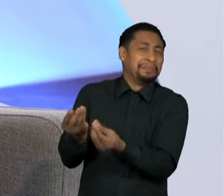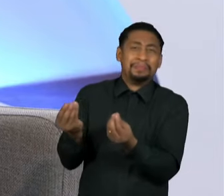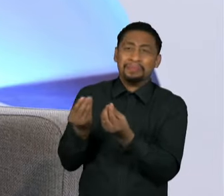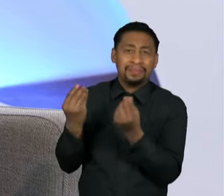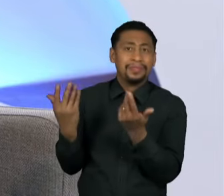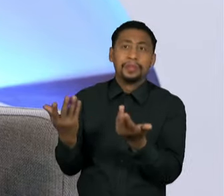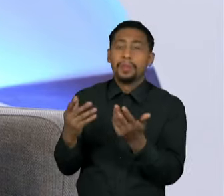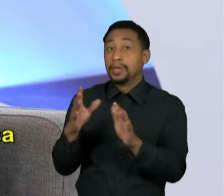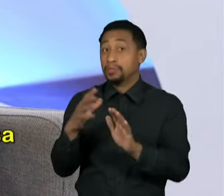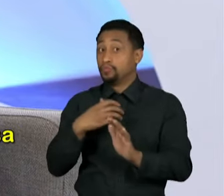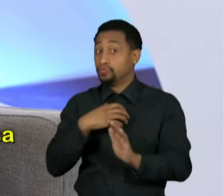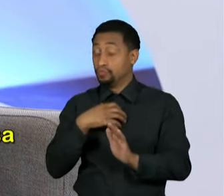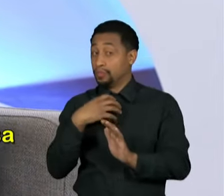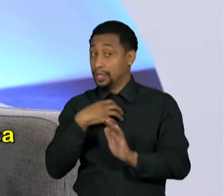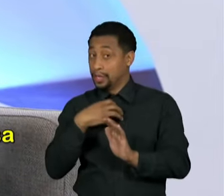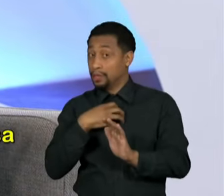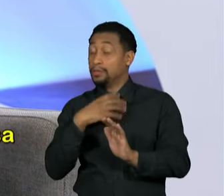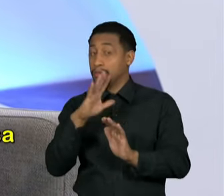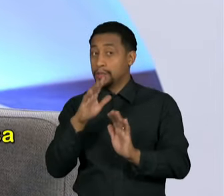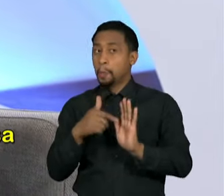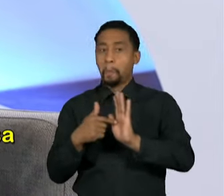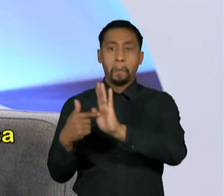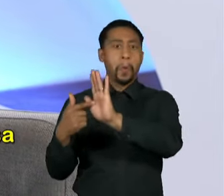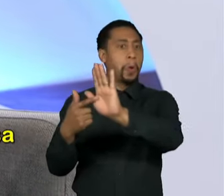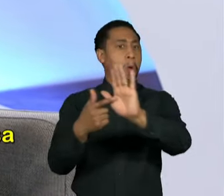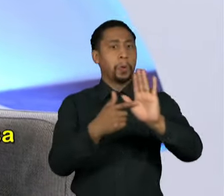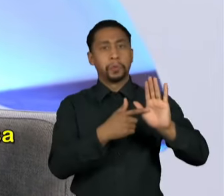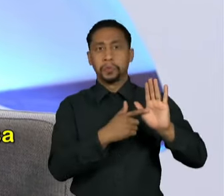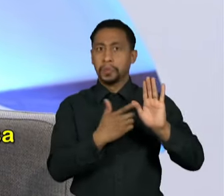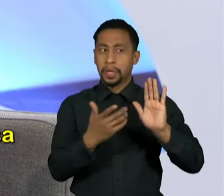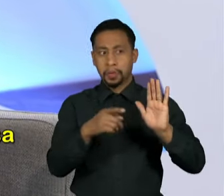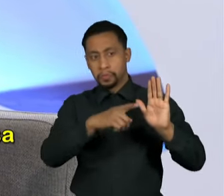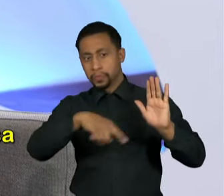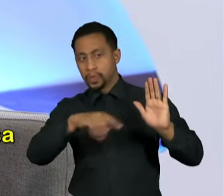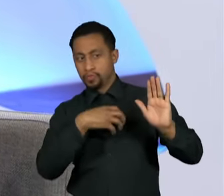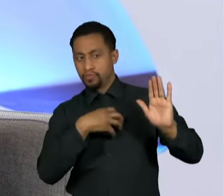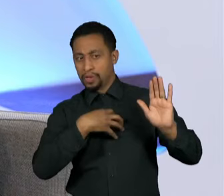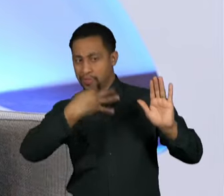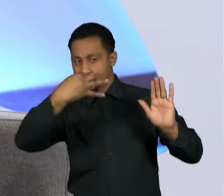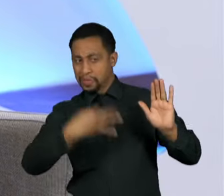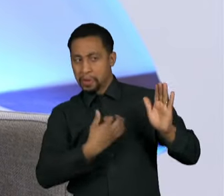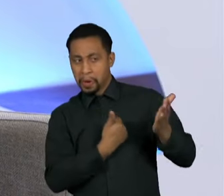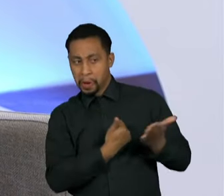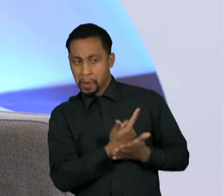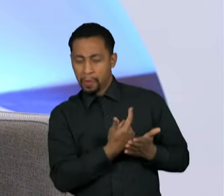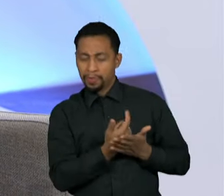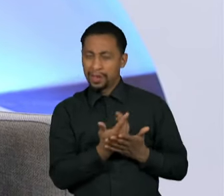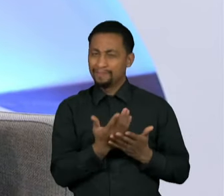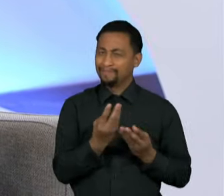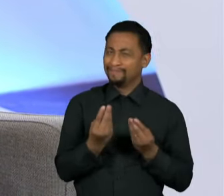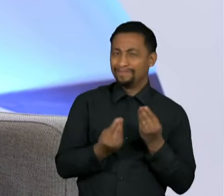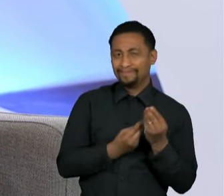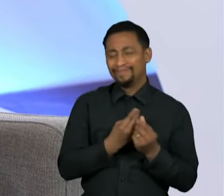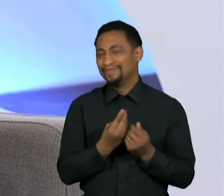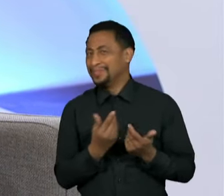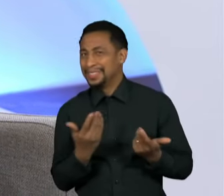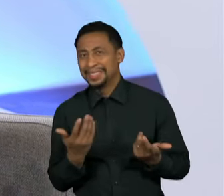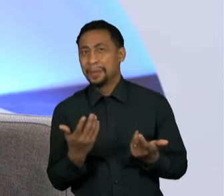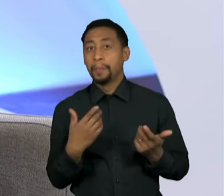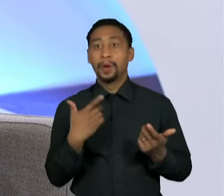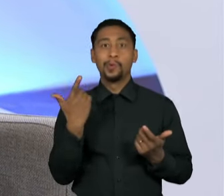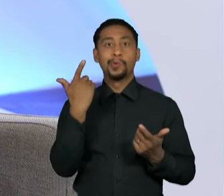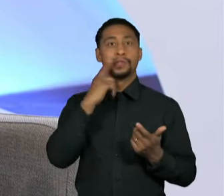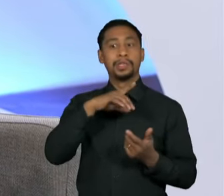maybe, that a thoroughgoing consumerist ethic is not sufficient